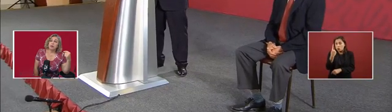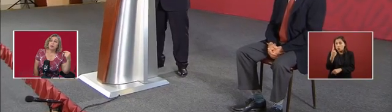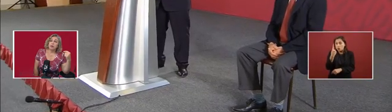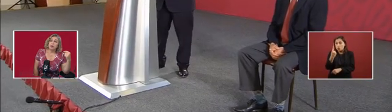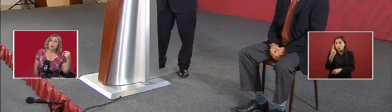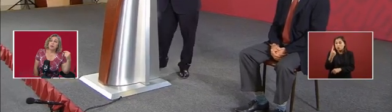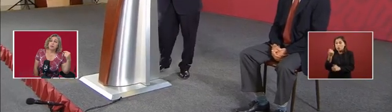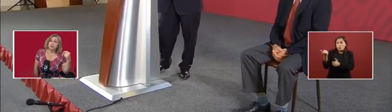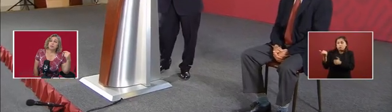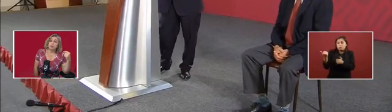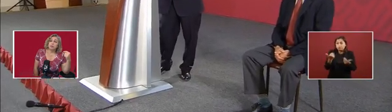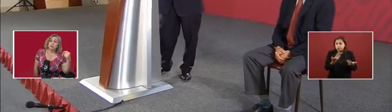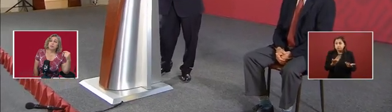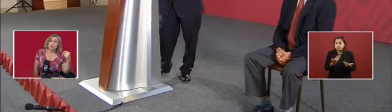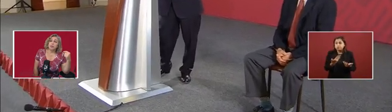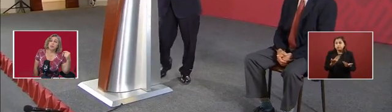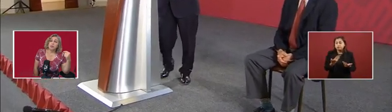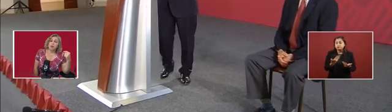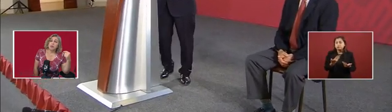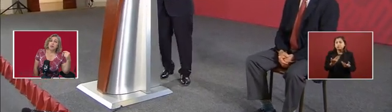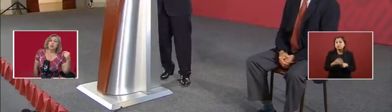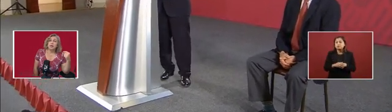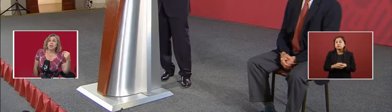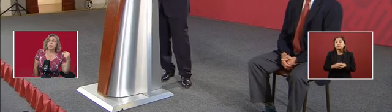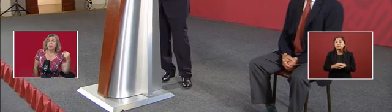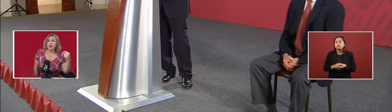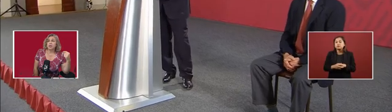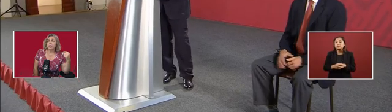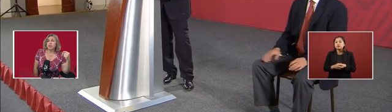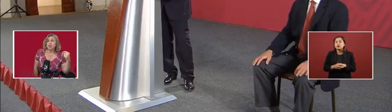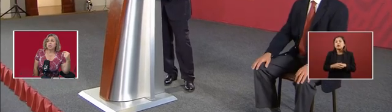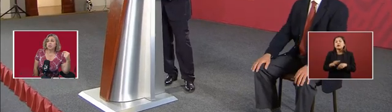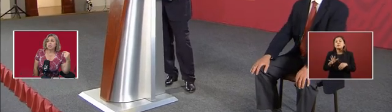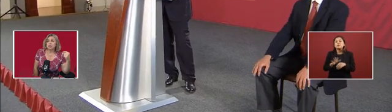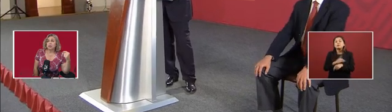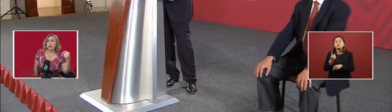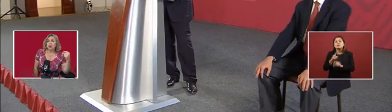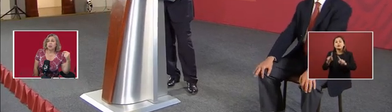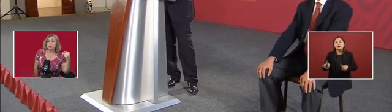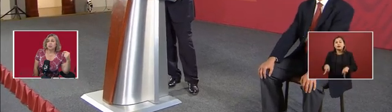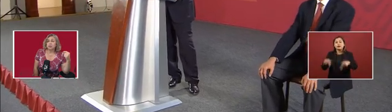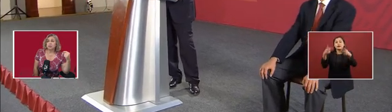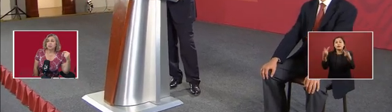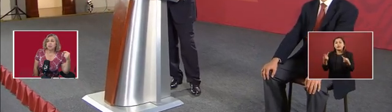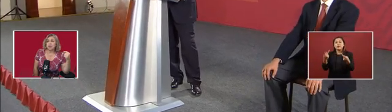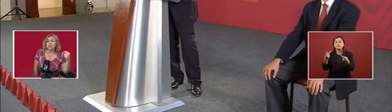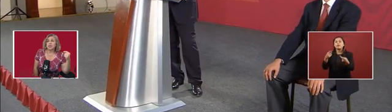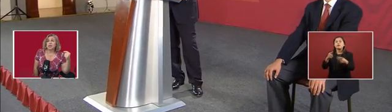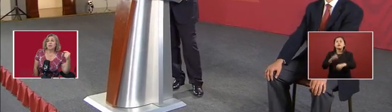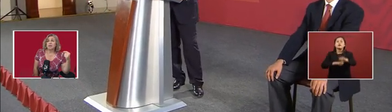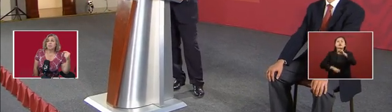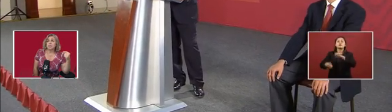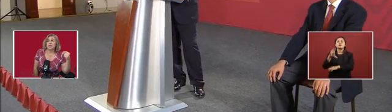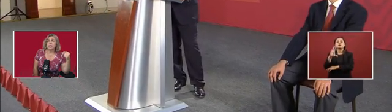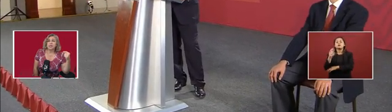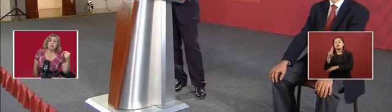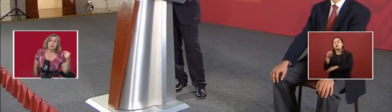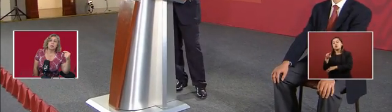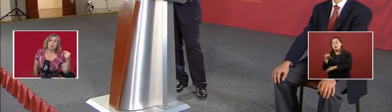dignidad and I would affect the dignity of the people. Eso no se puede hacer. And you cannot do Y no that. me importa que lo haya And I dicho don't care Juan